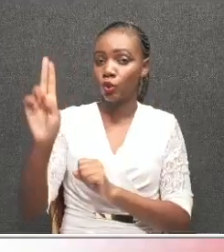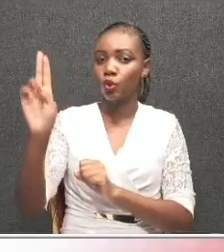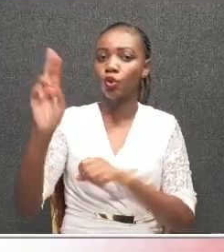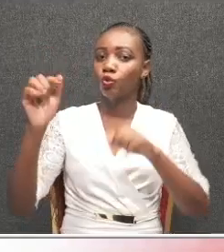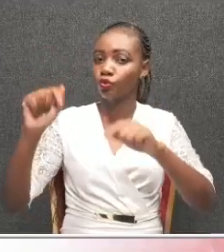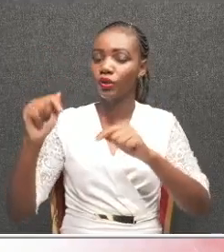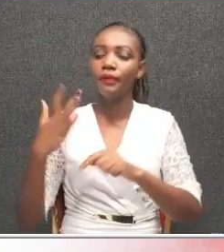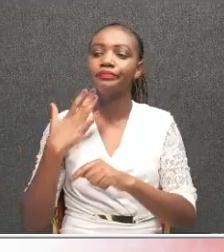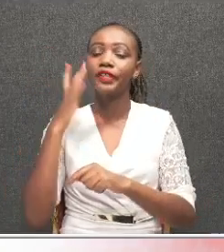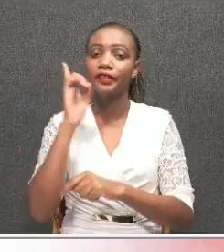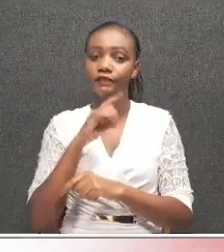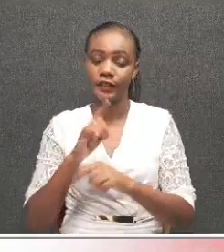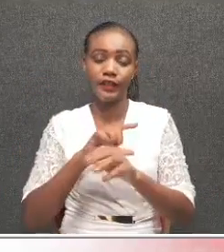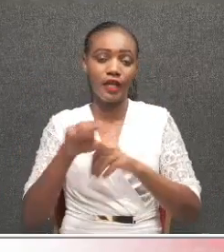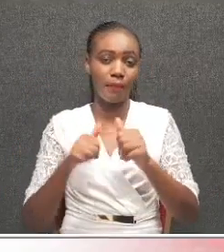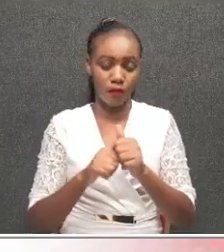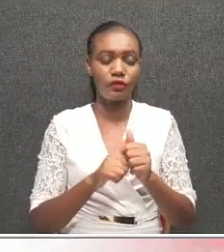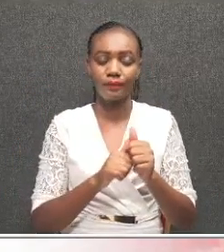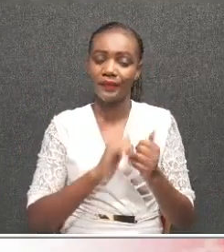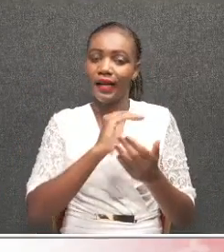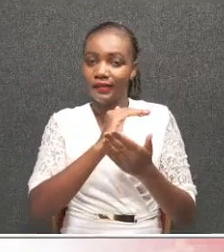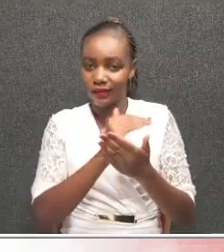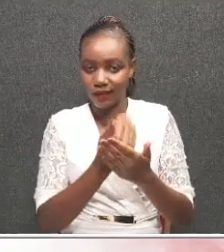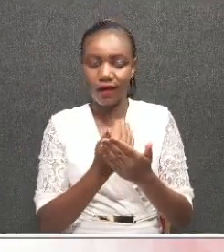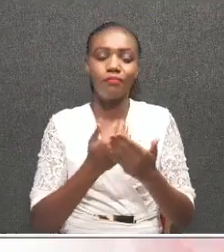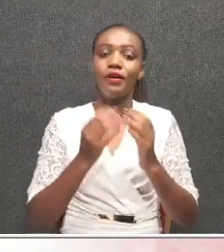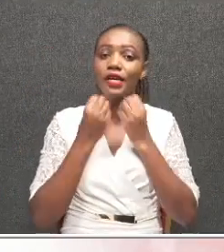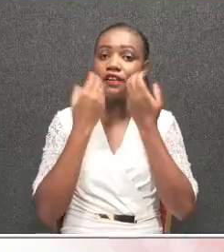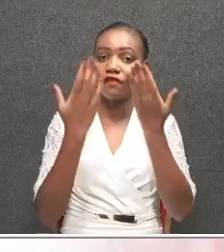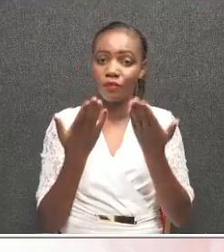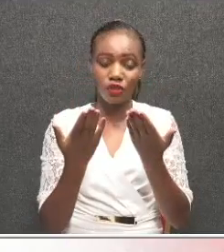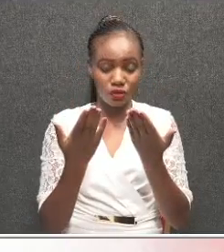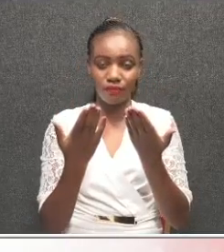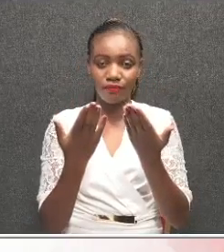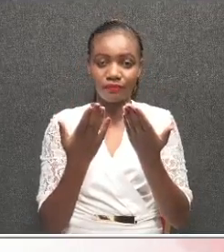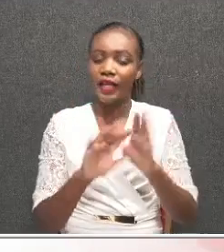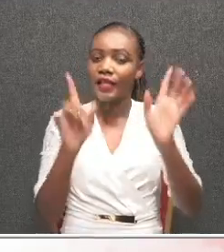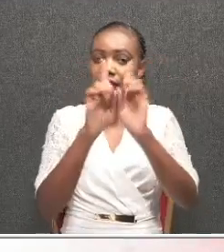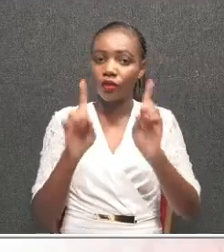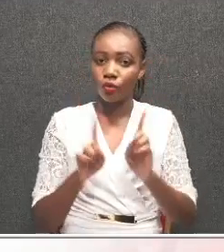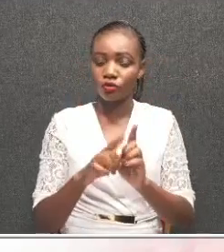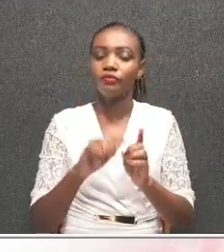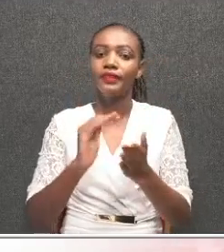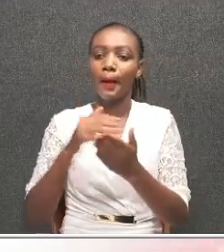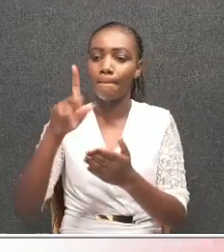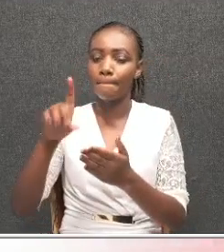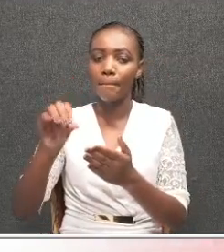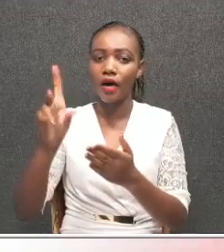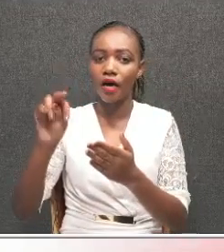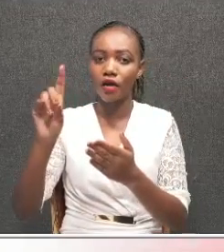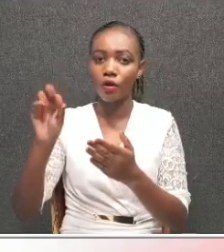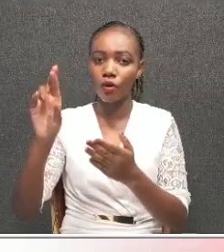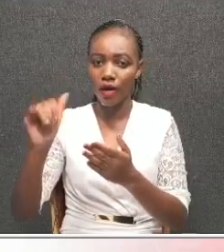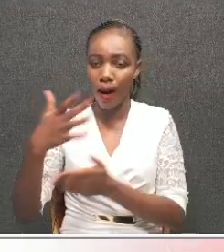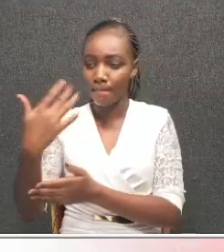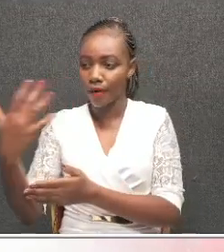broke his silence following the release of a leaked controversial data, the Pandora Papers. The data links